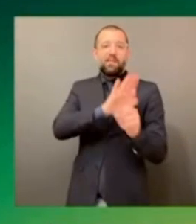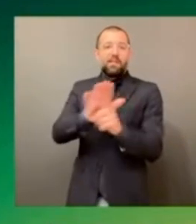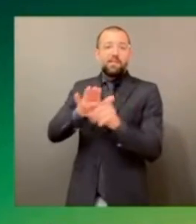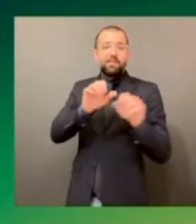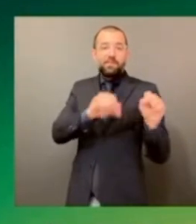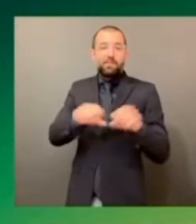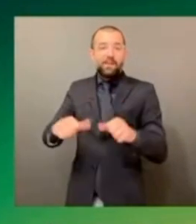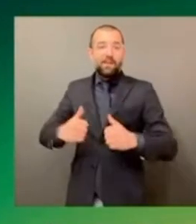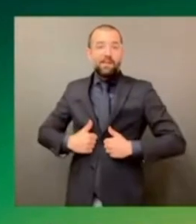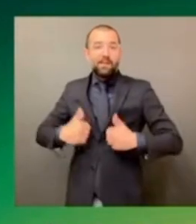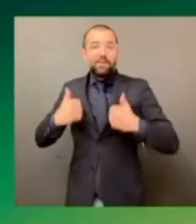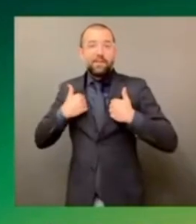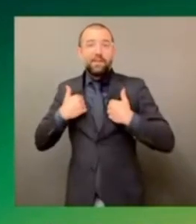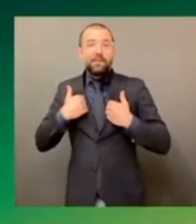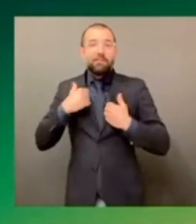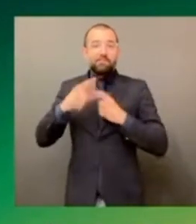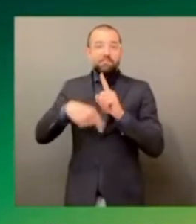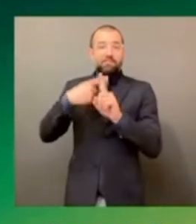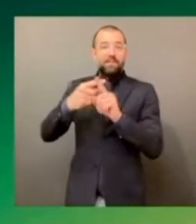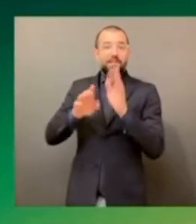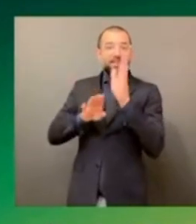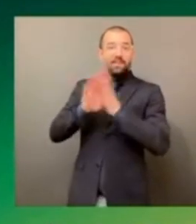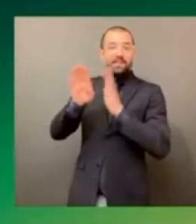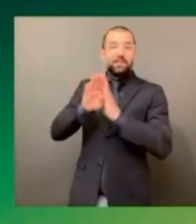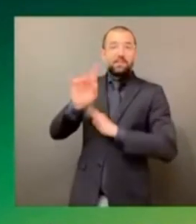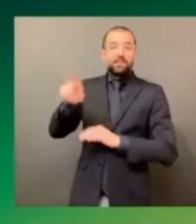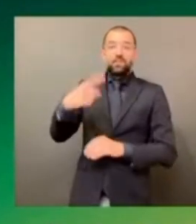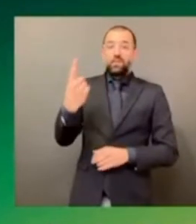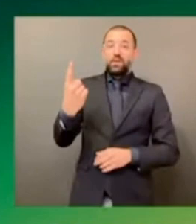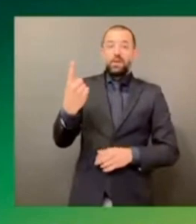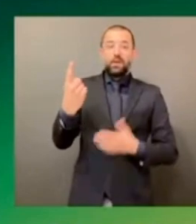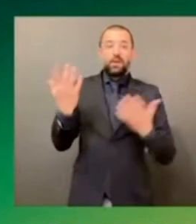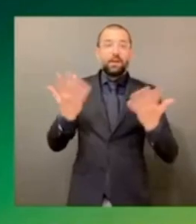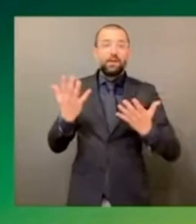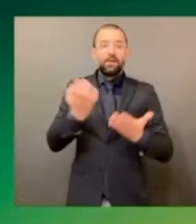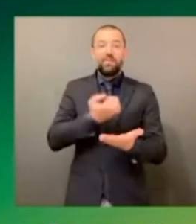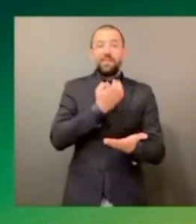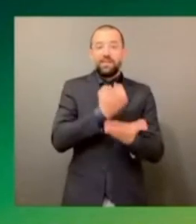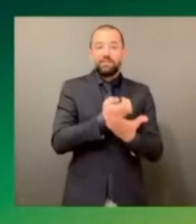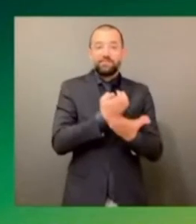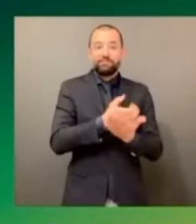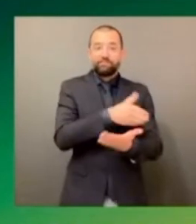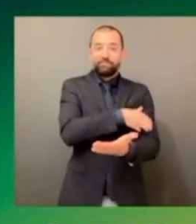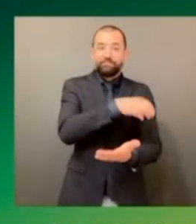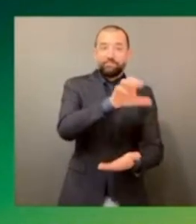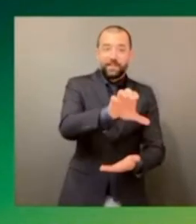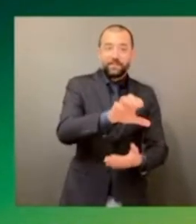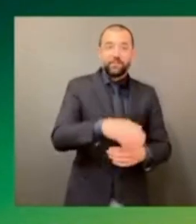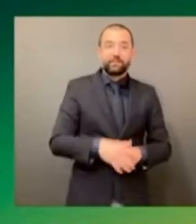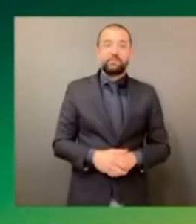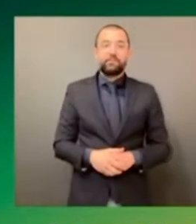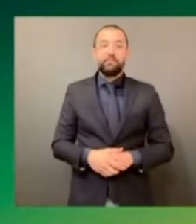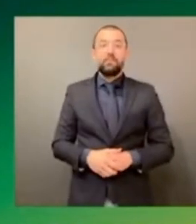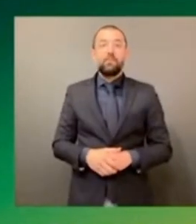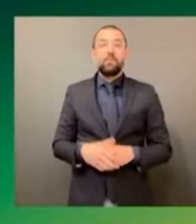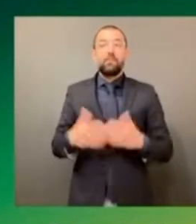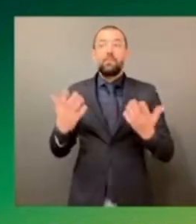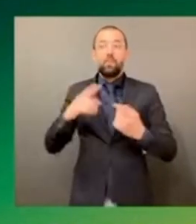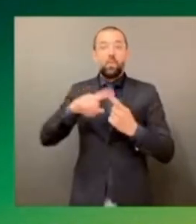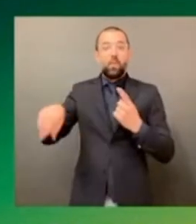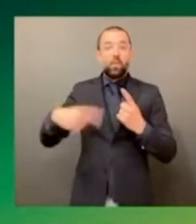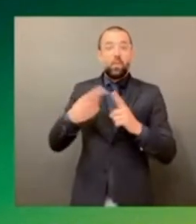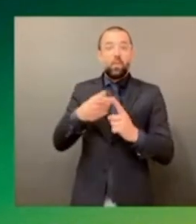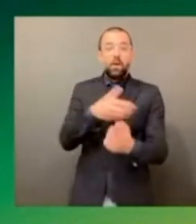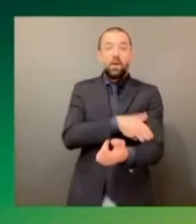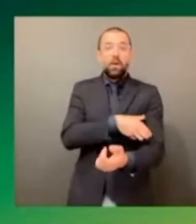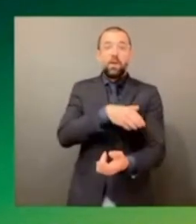of those is economic empowerment. And when we lift up the economic status